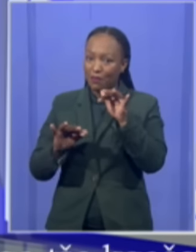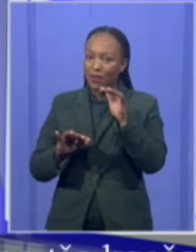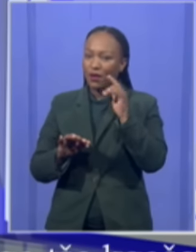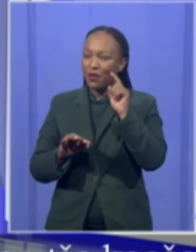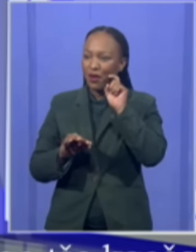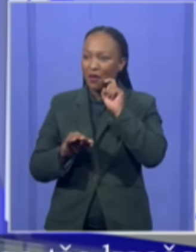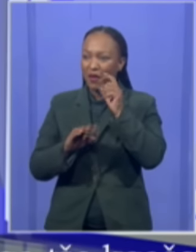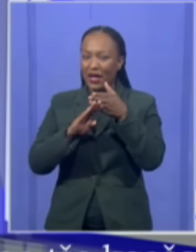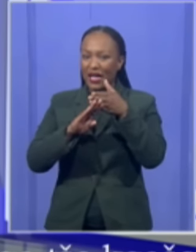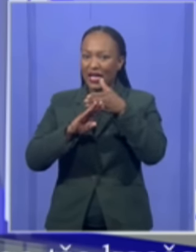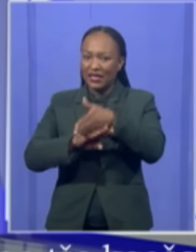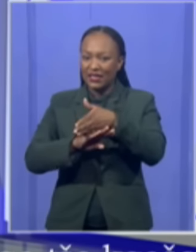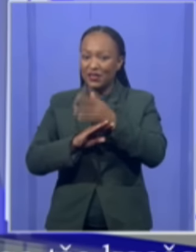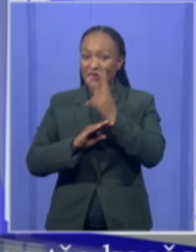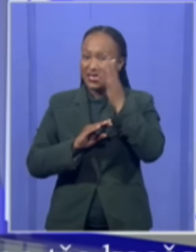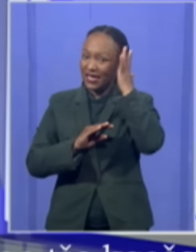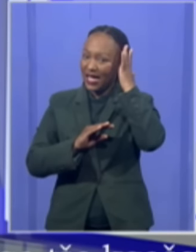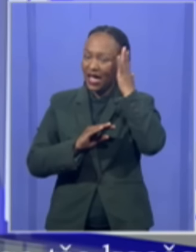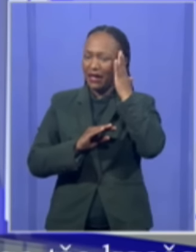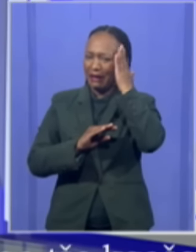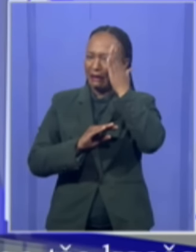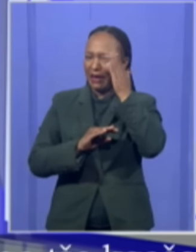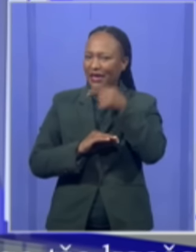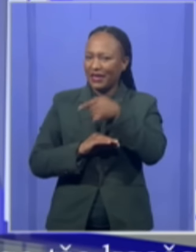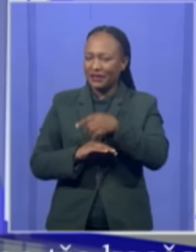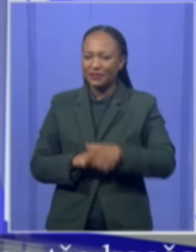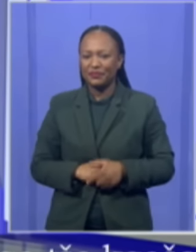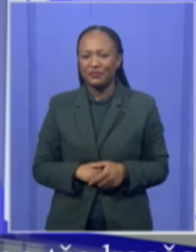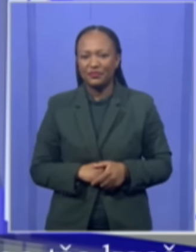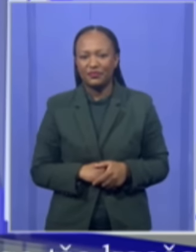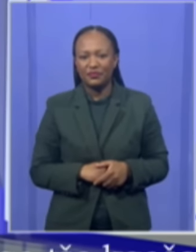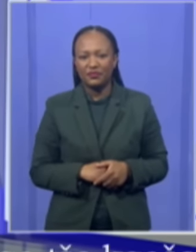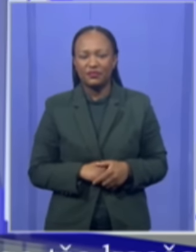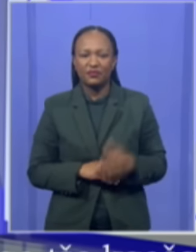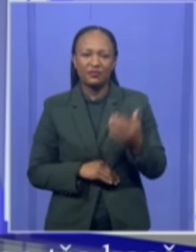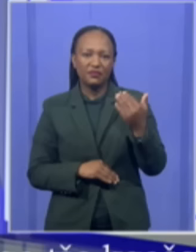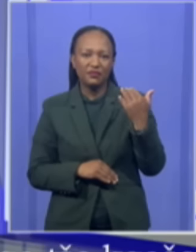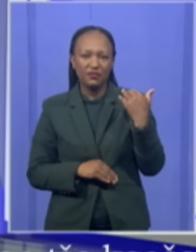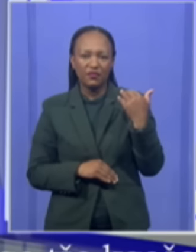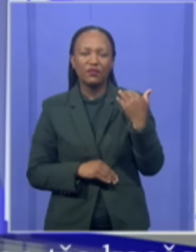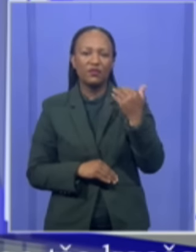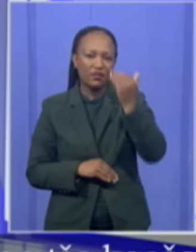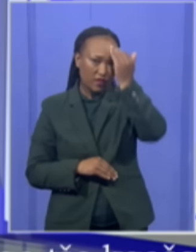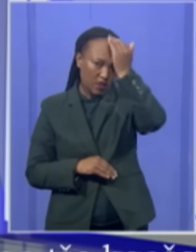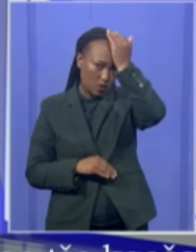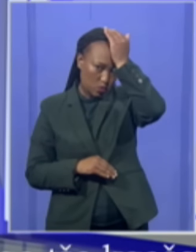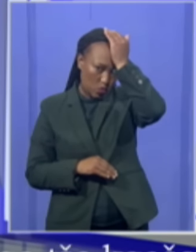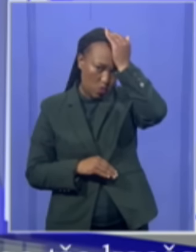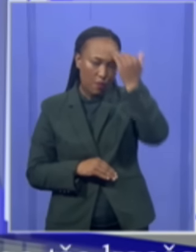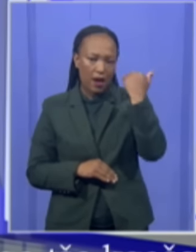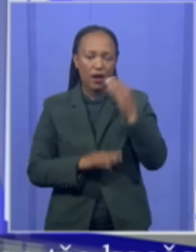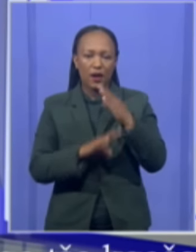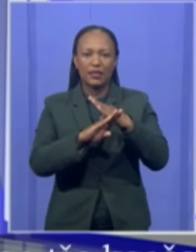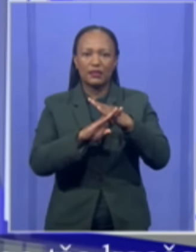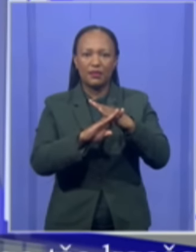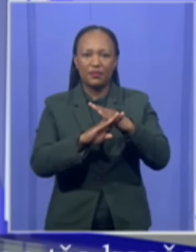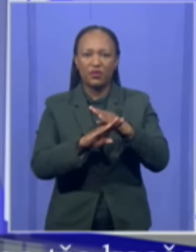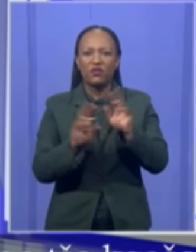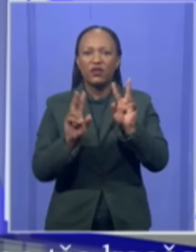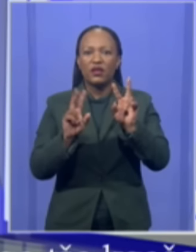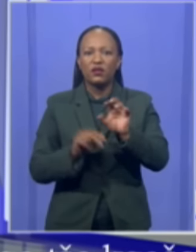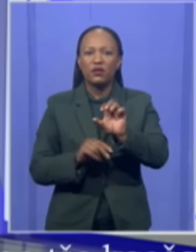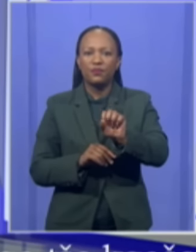nnete ge bo o na le moporesidente wa peleng Jacob Zuma ka Zambia ka go bona molato ga Shabir Shaik o ile wa phumula ka